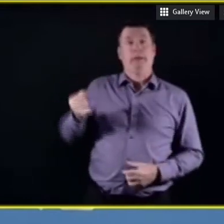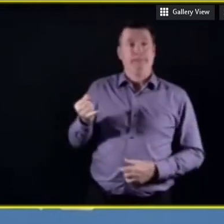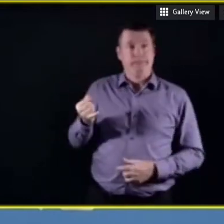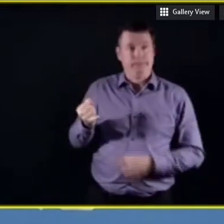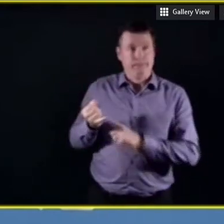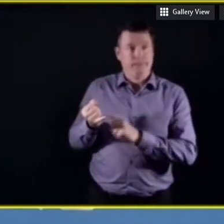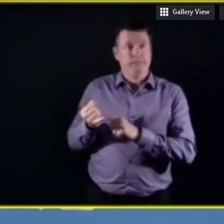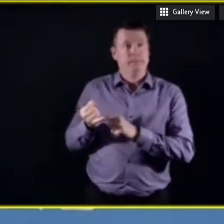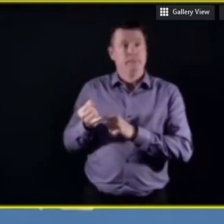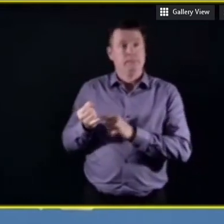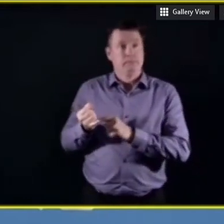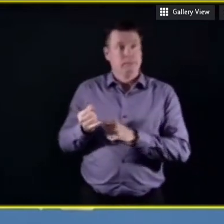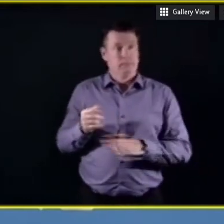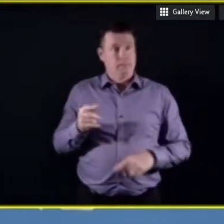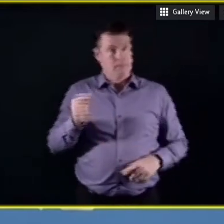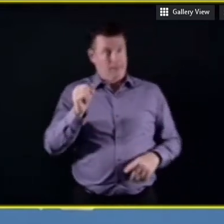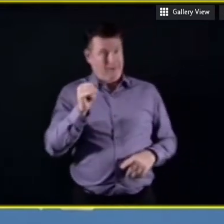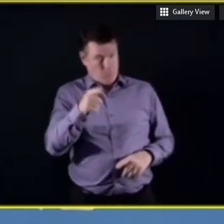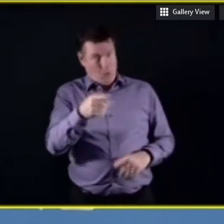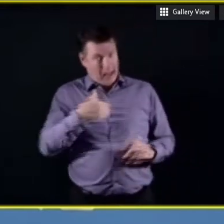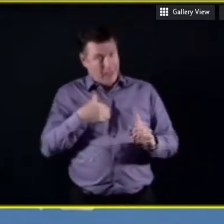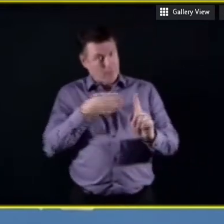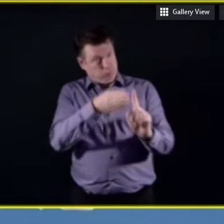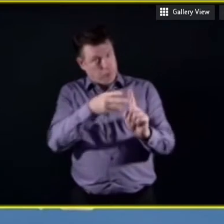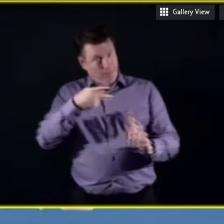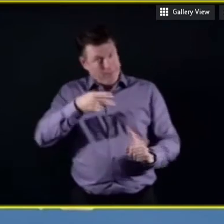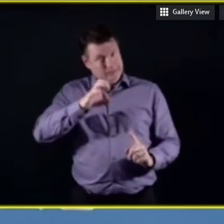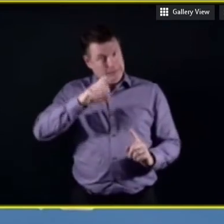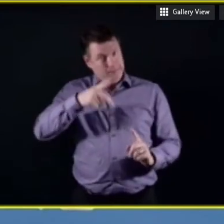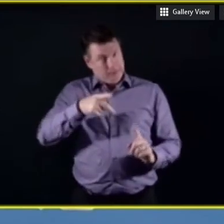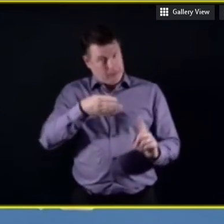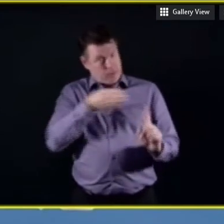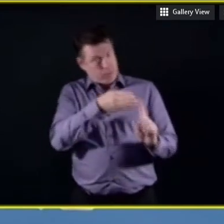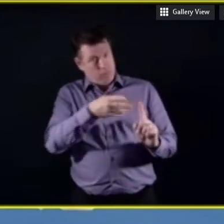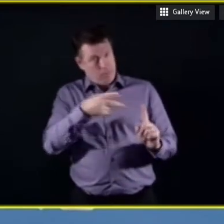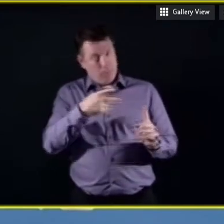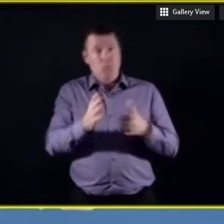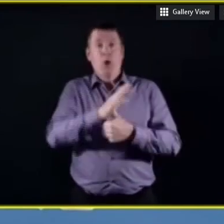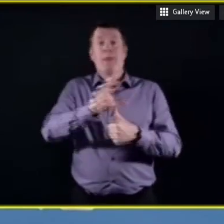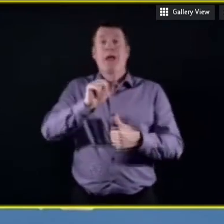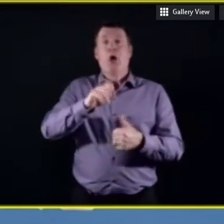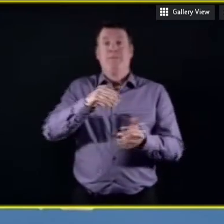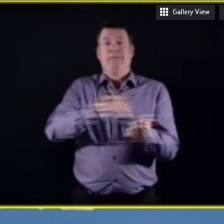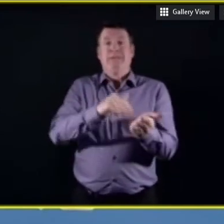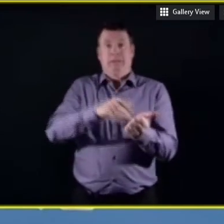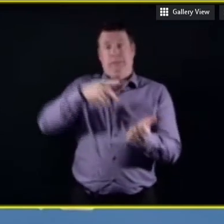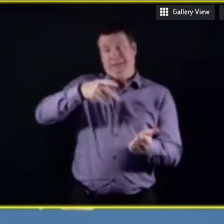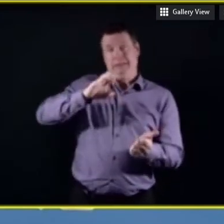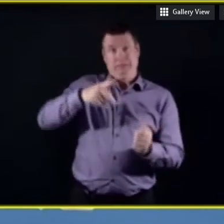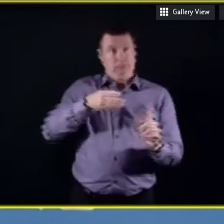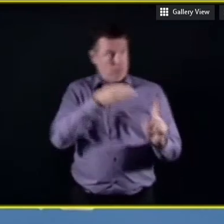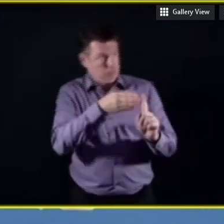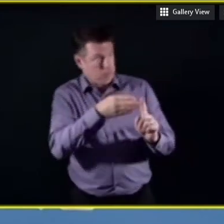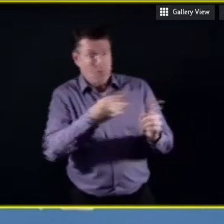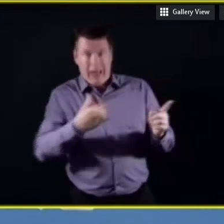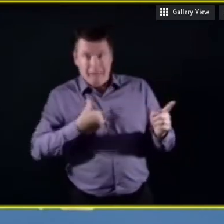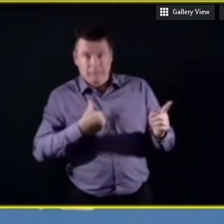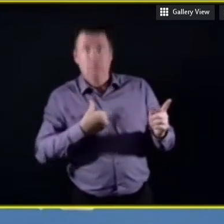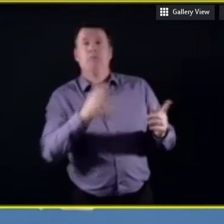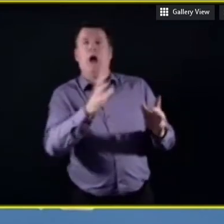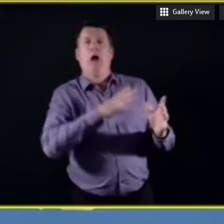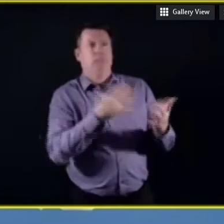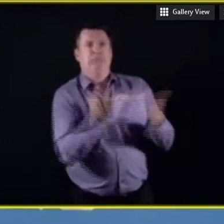concerns about COVID disease, first of all, to call their primary care doctor's office. We can arrange typically for a